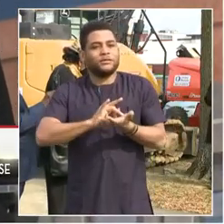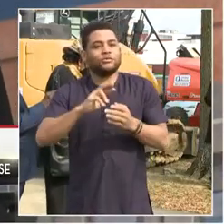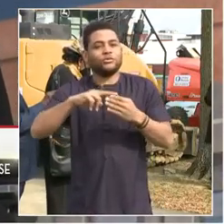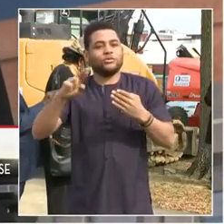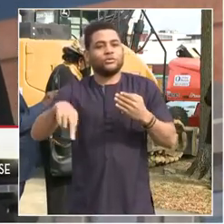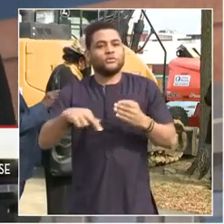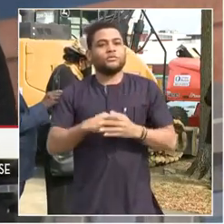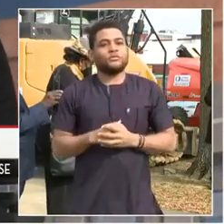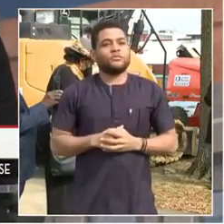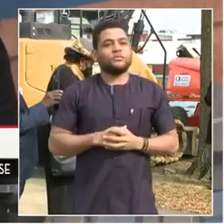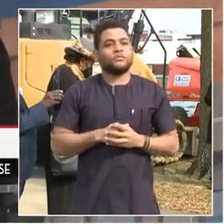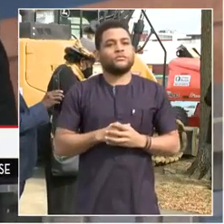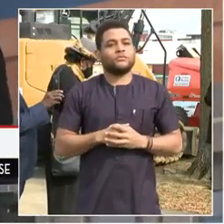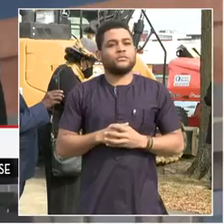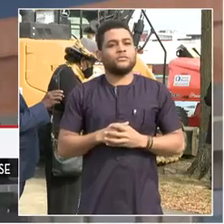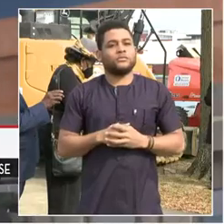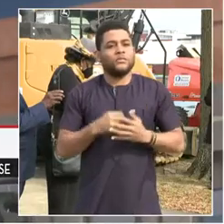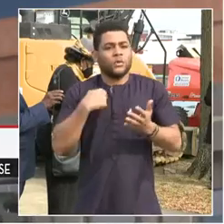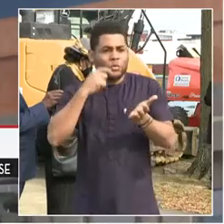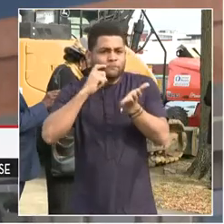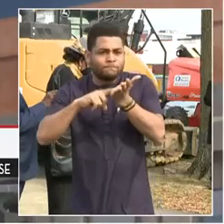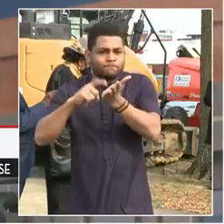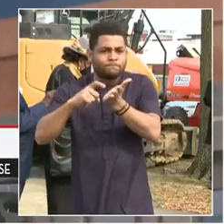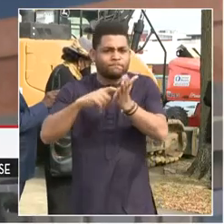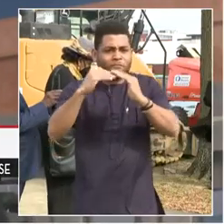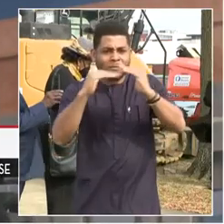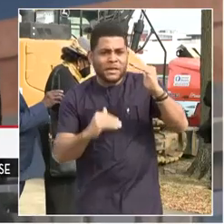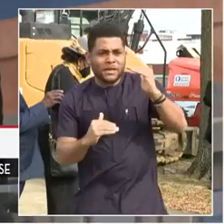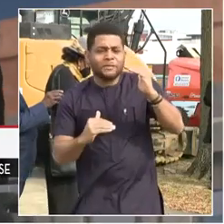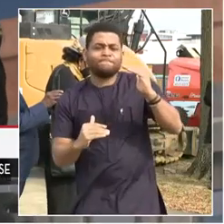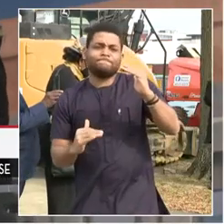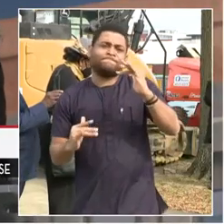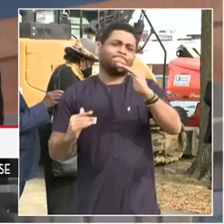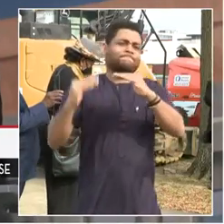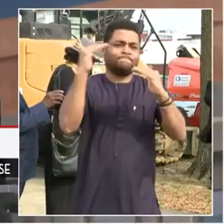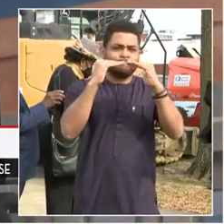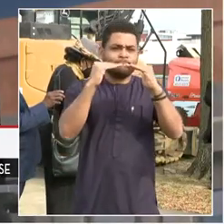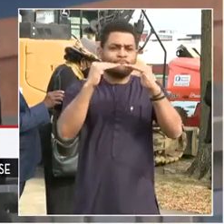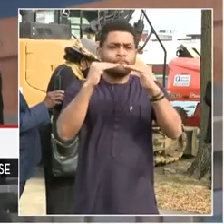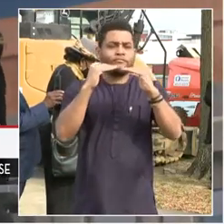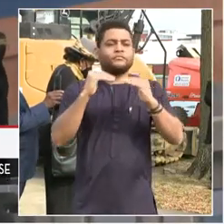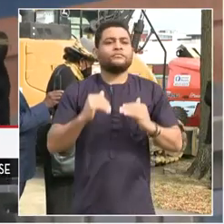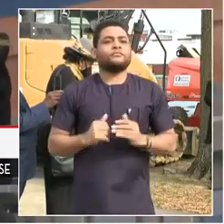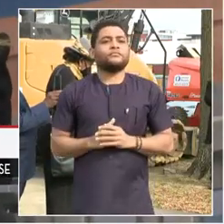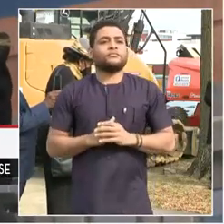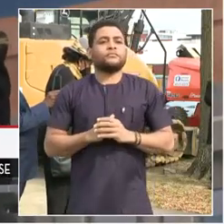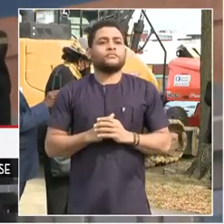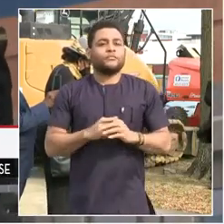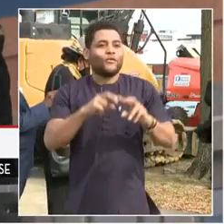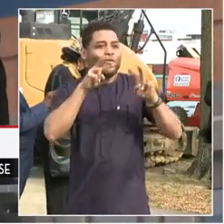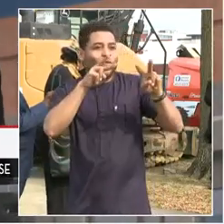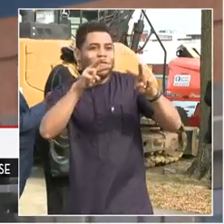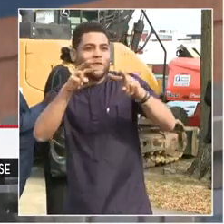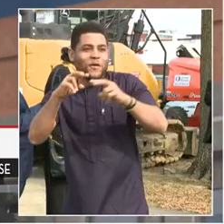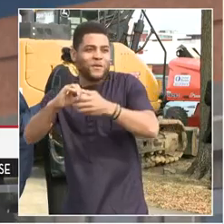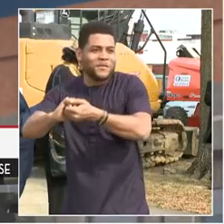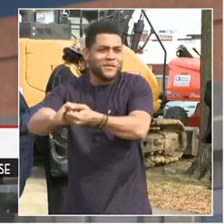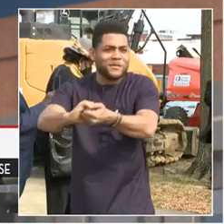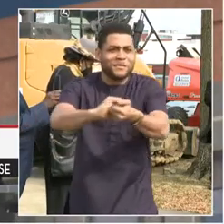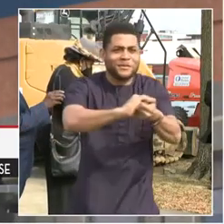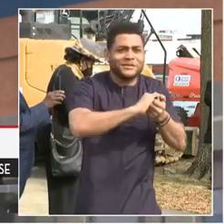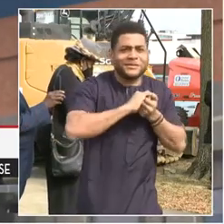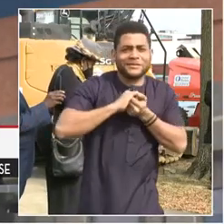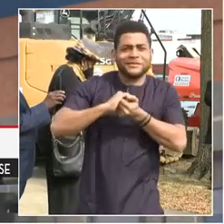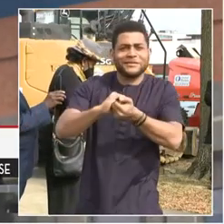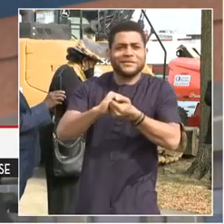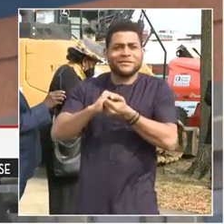care inequities that we've experienced. We look forward to collaborating with many of you on all of these services to better serve our